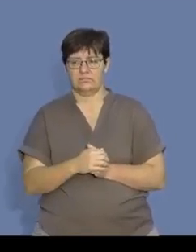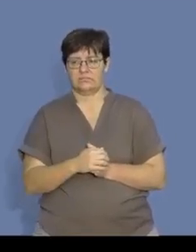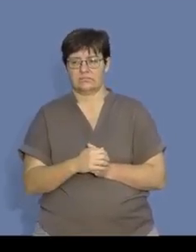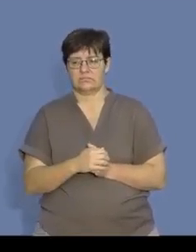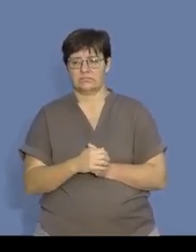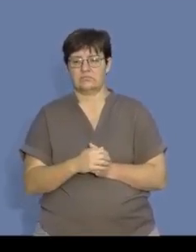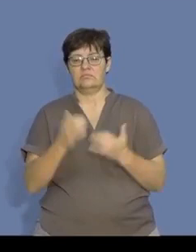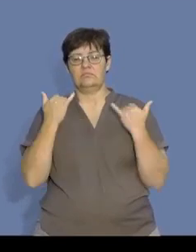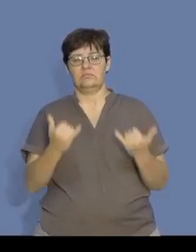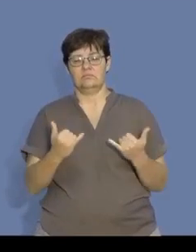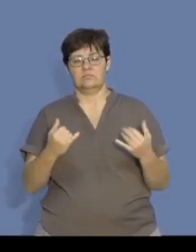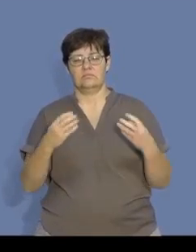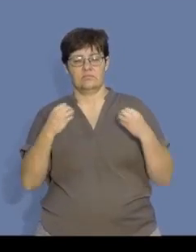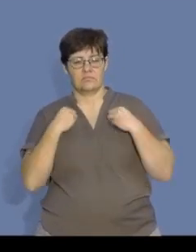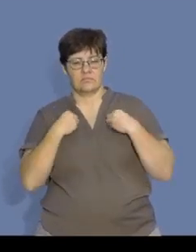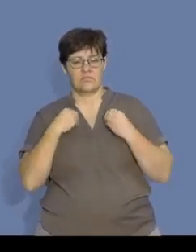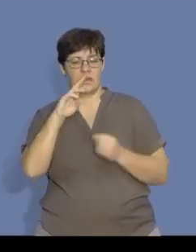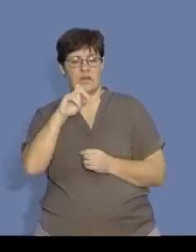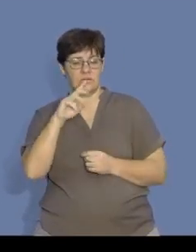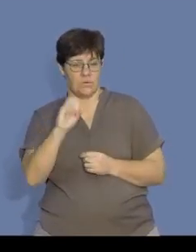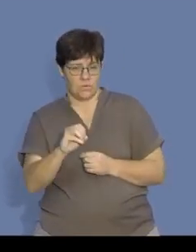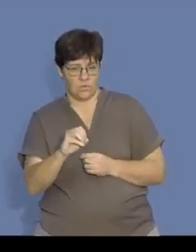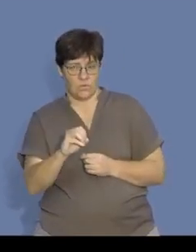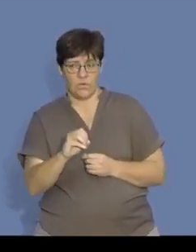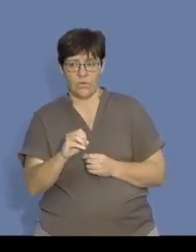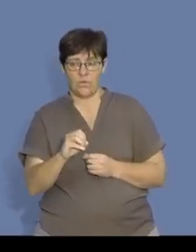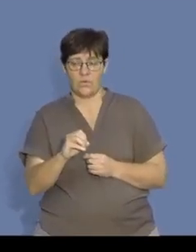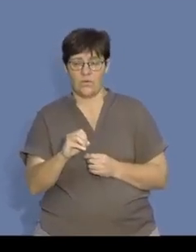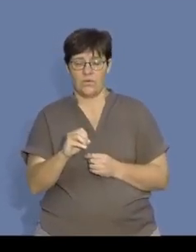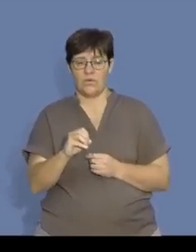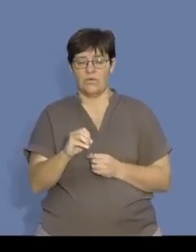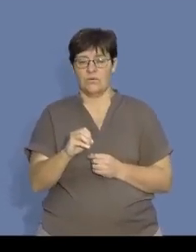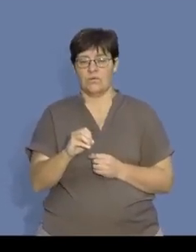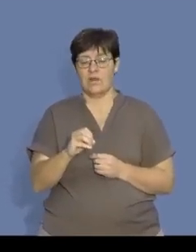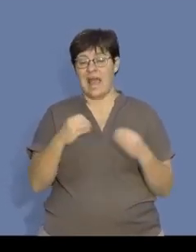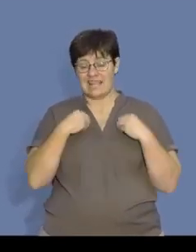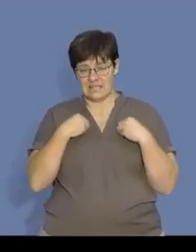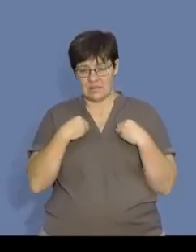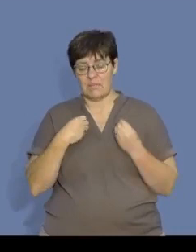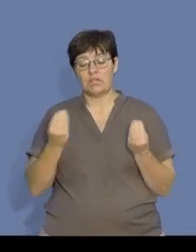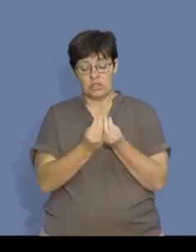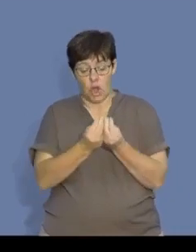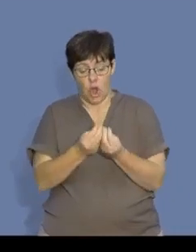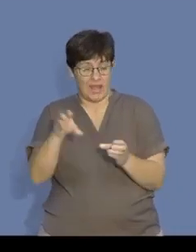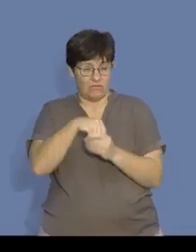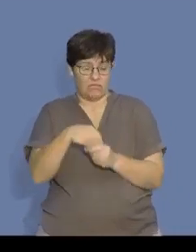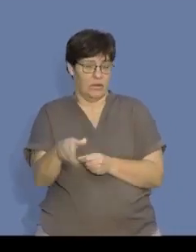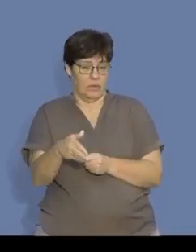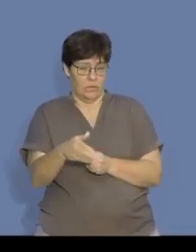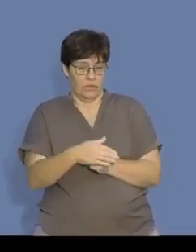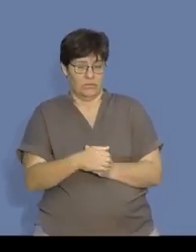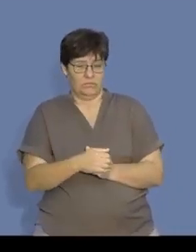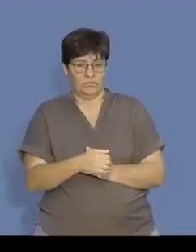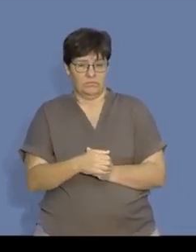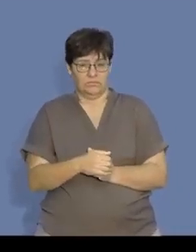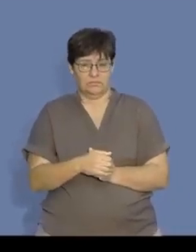3:1:1. And my current asset ratio without stock, or my current assets rather, without stock,